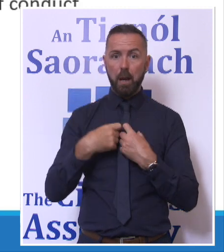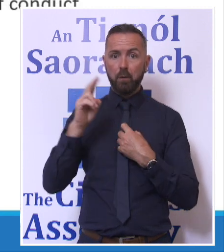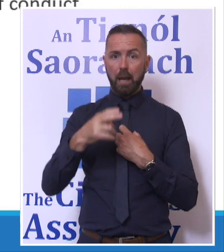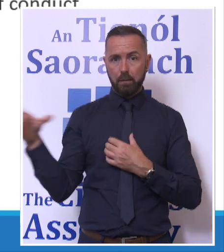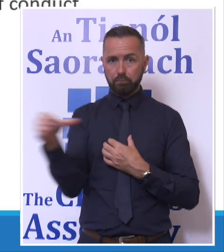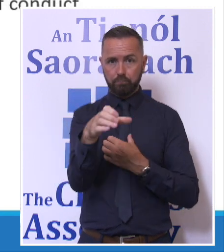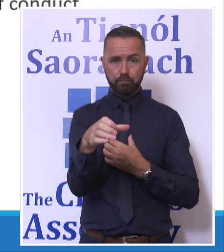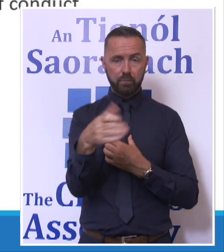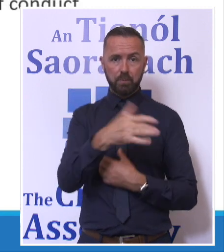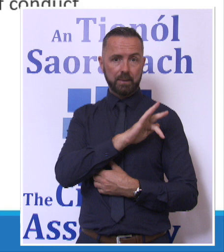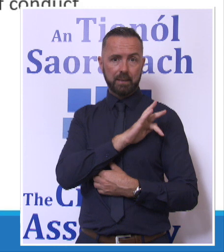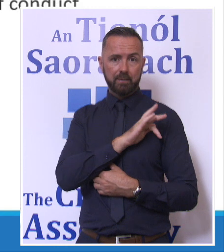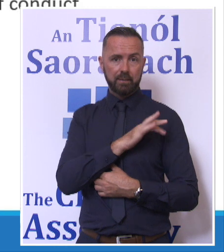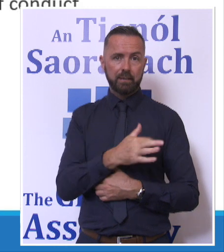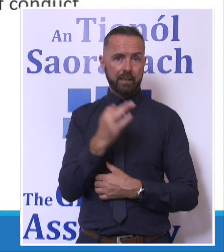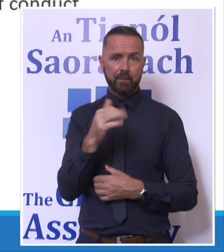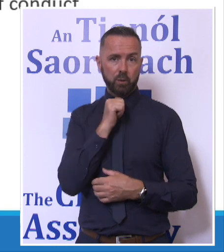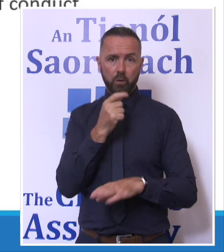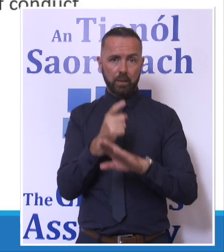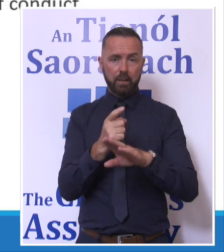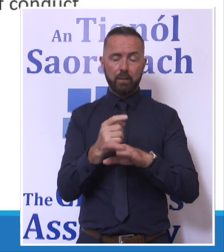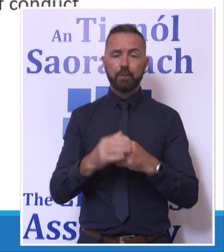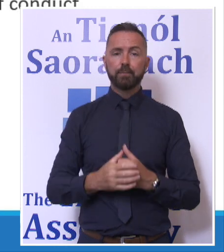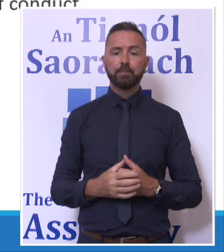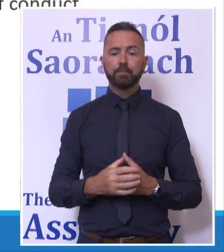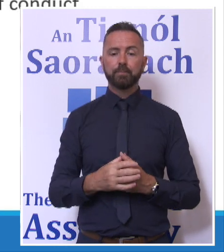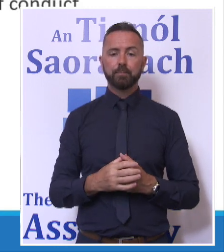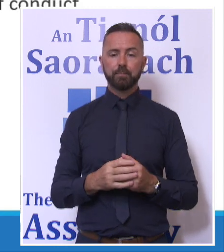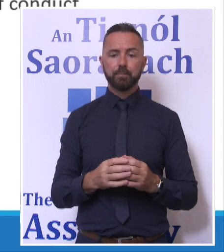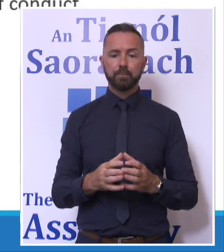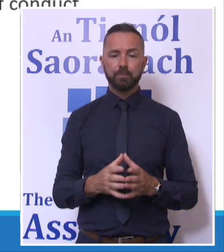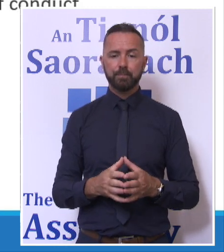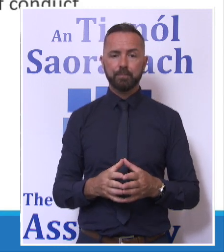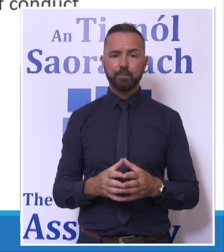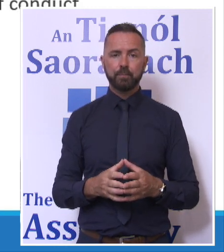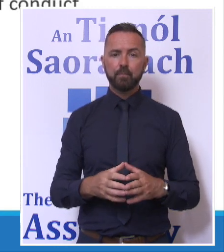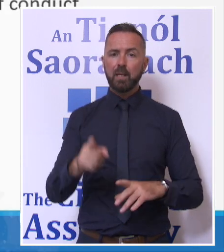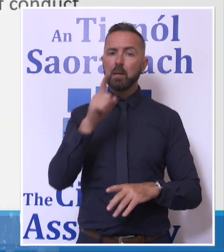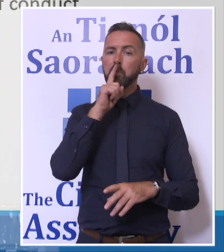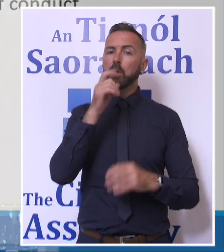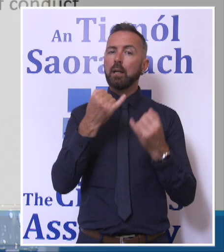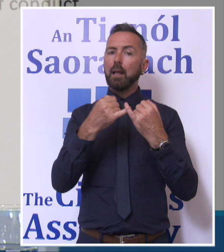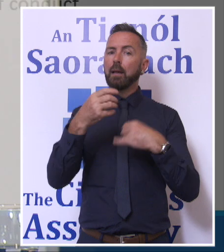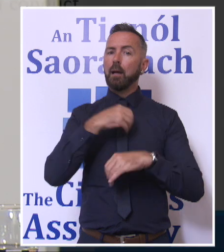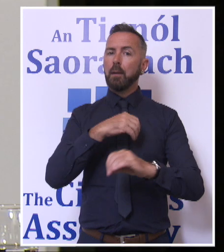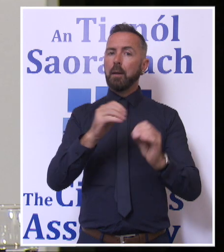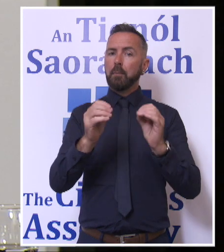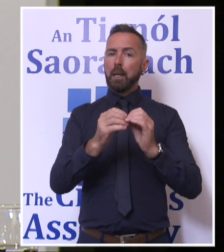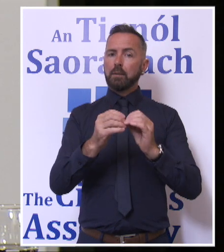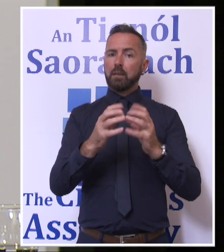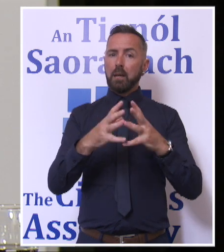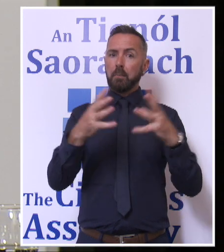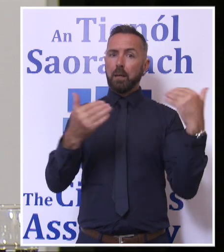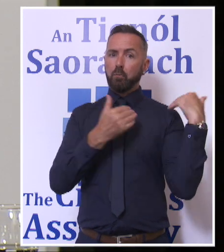in place and the Chief Executive can't fulfil their duties. But as I said, a large part of the role is